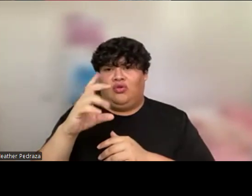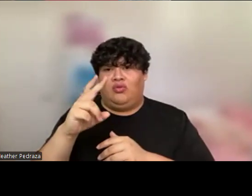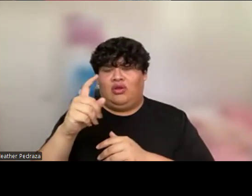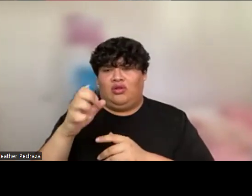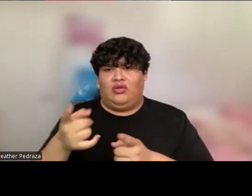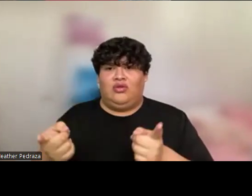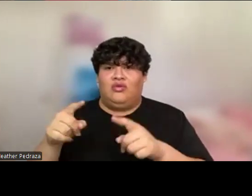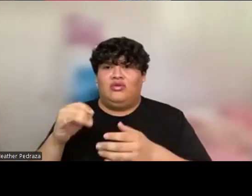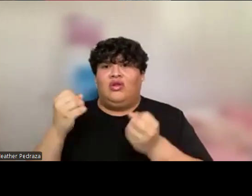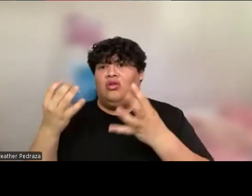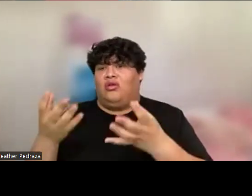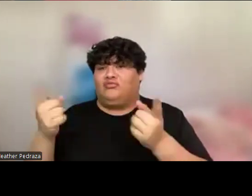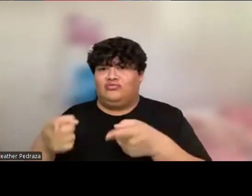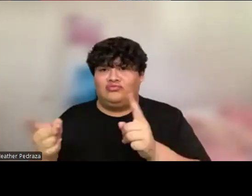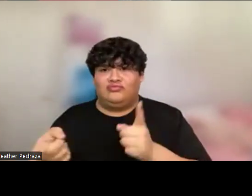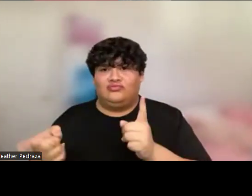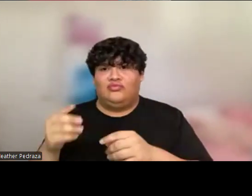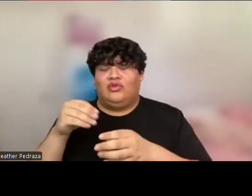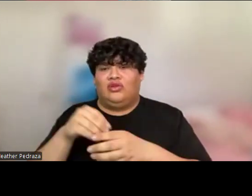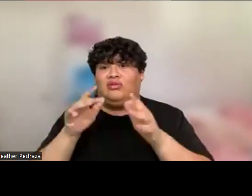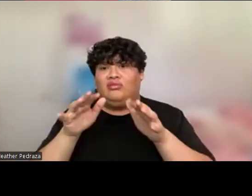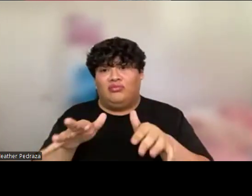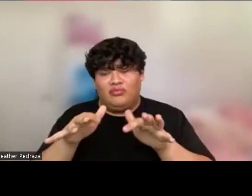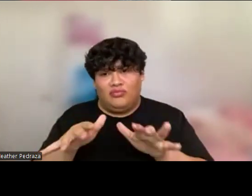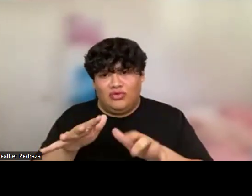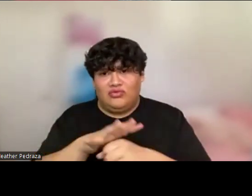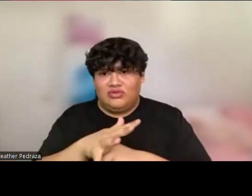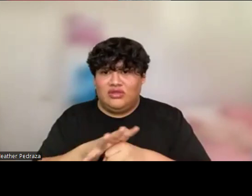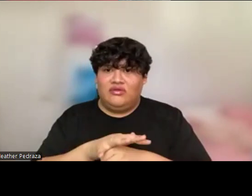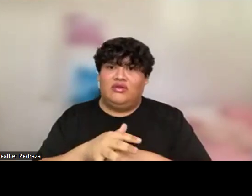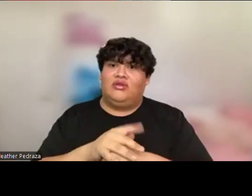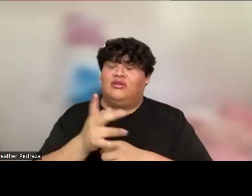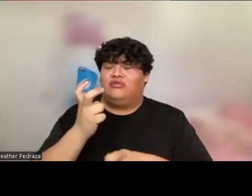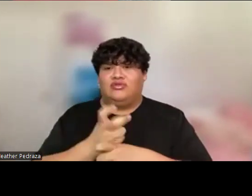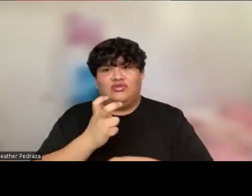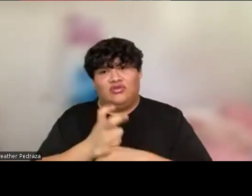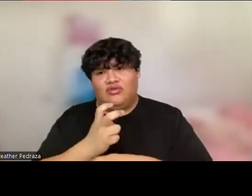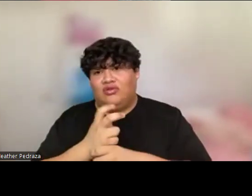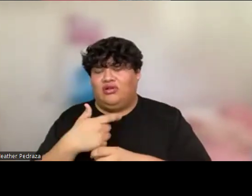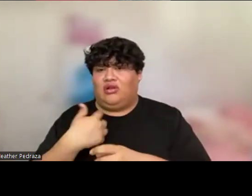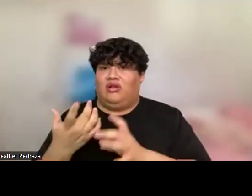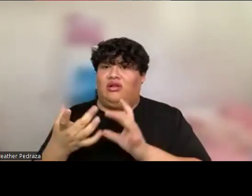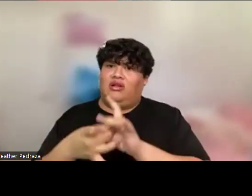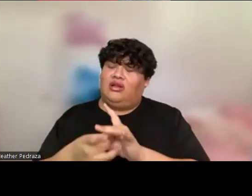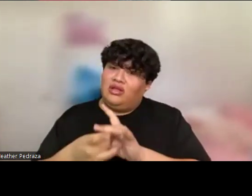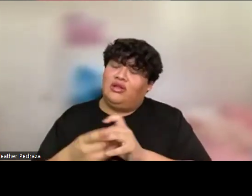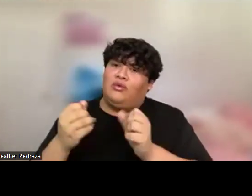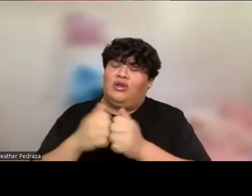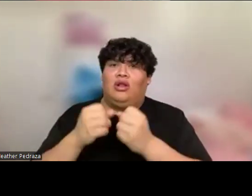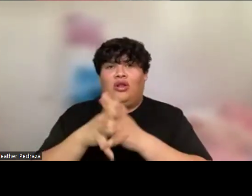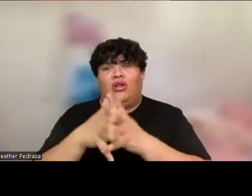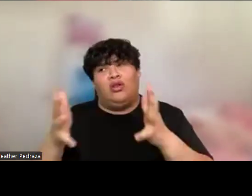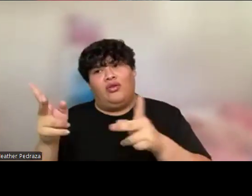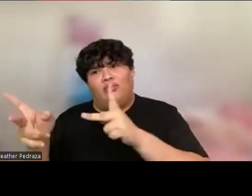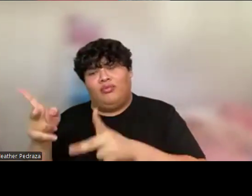of fiduciary abuse, and it was very frustrating. And I connected with a lot of members here who